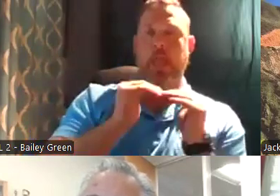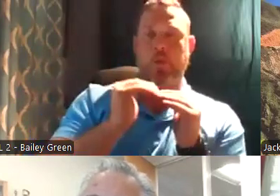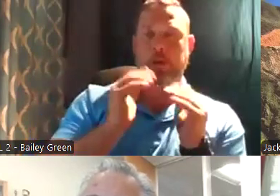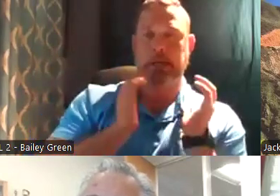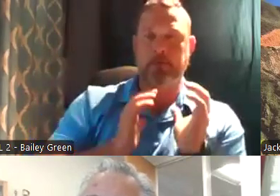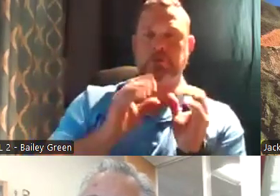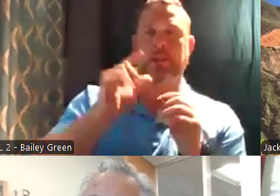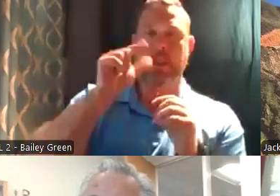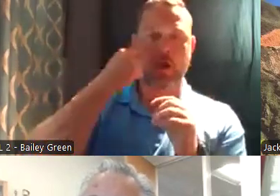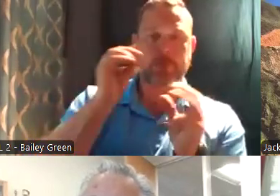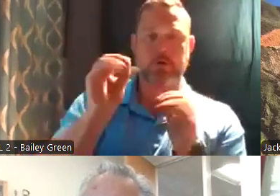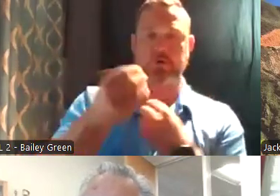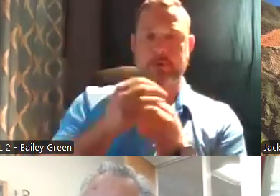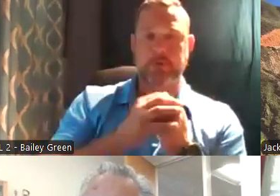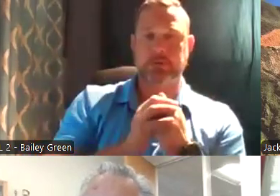governor's office.